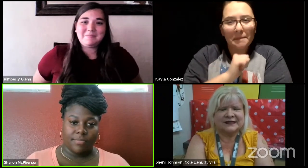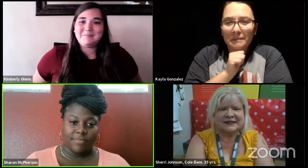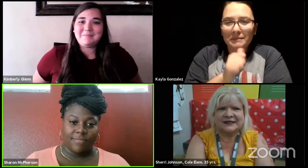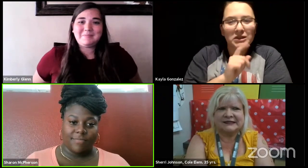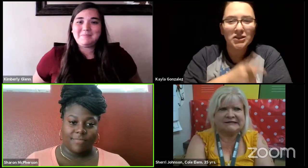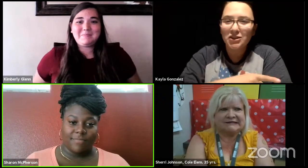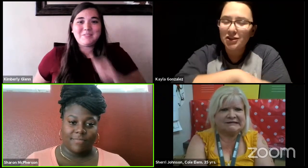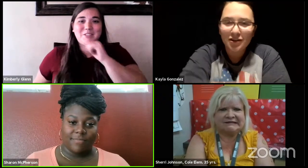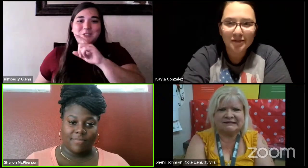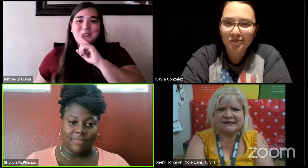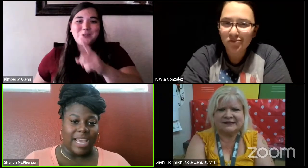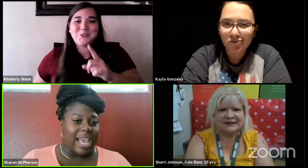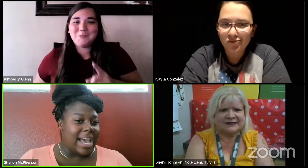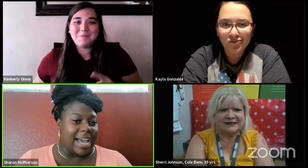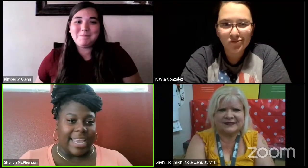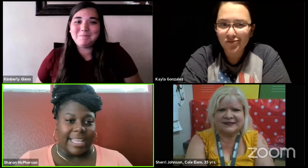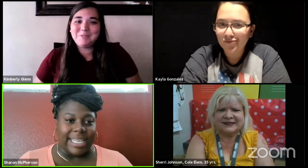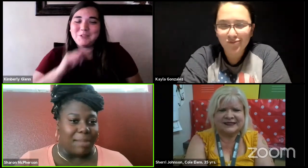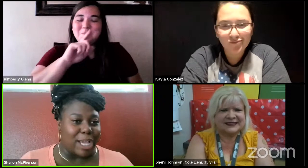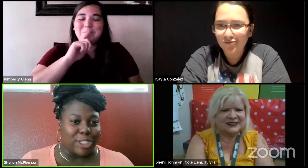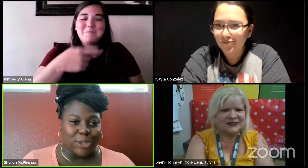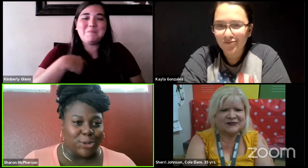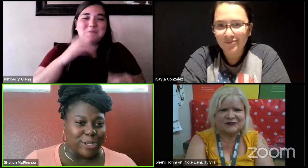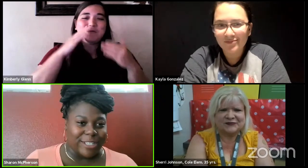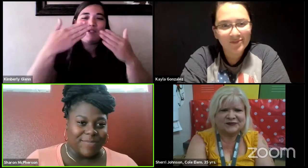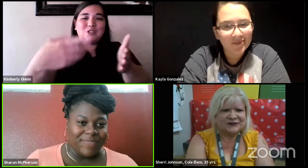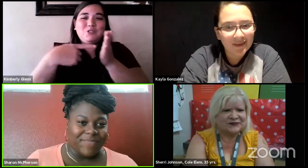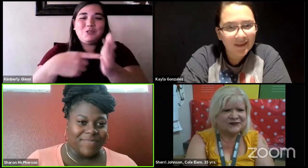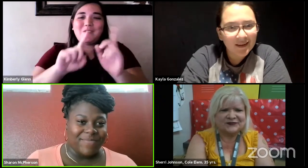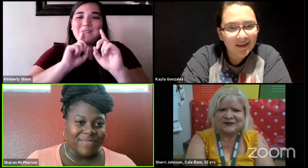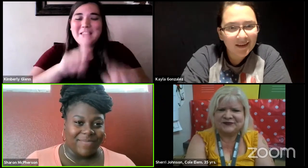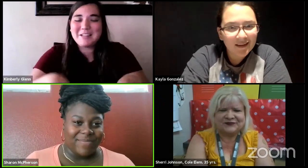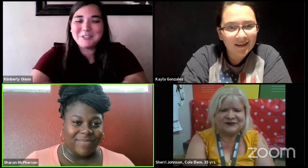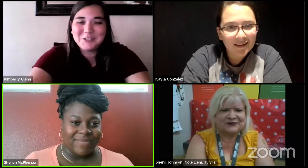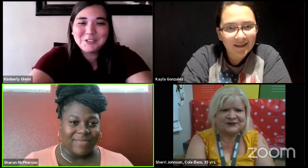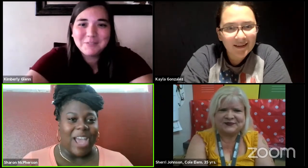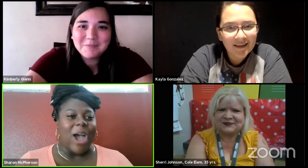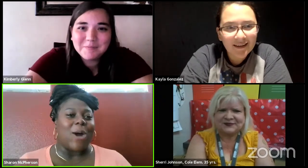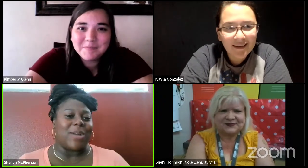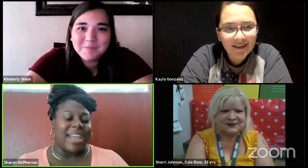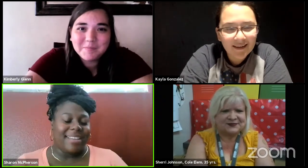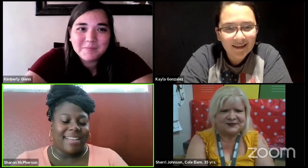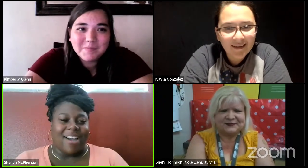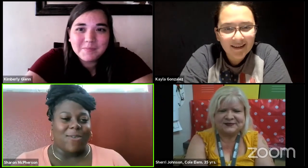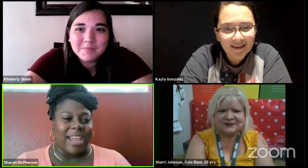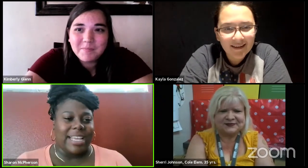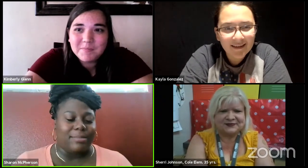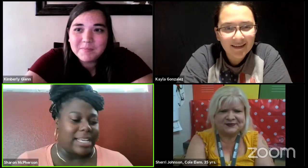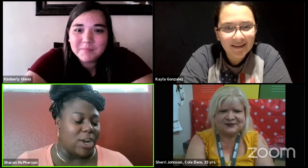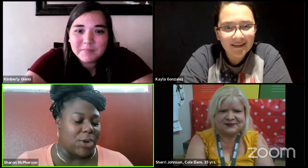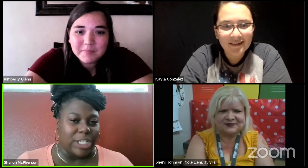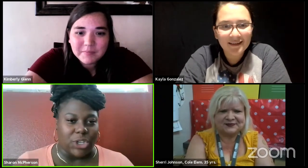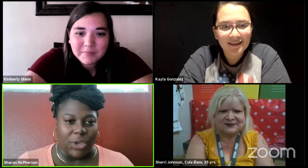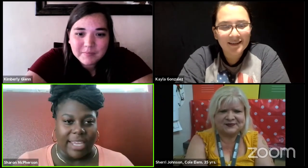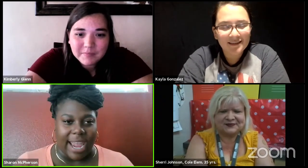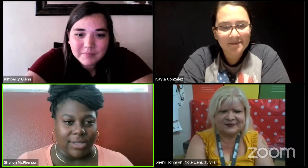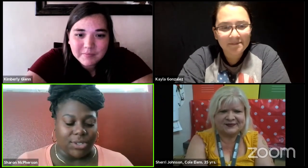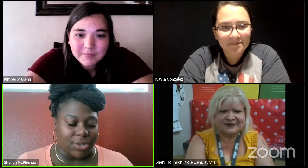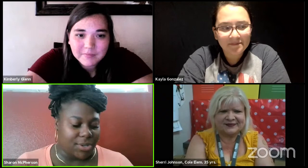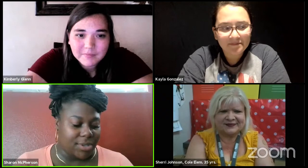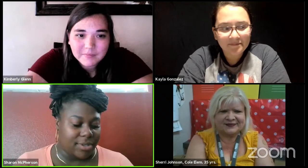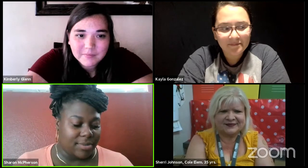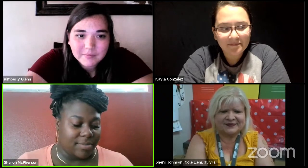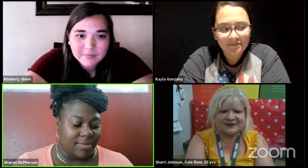Kayla saying, I'm not sure. Okay. All right, Kim Sing, I'll go ahead and show you